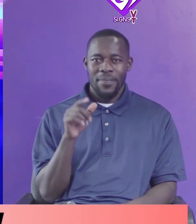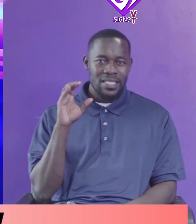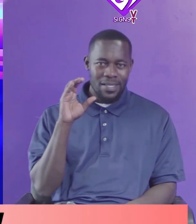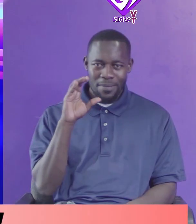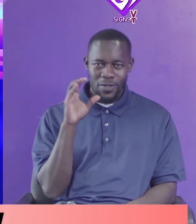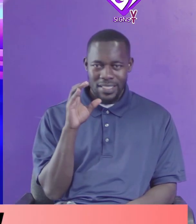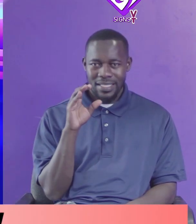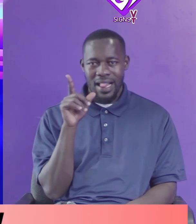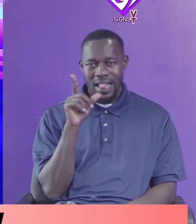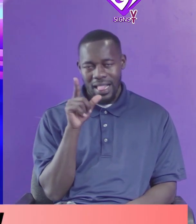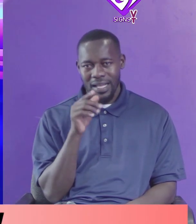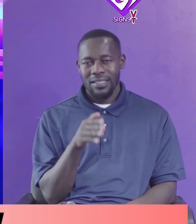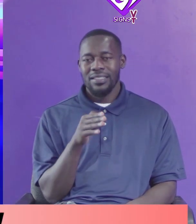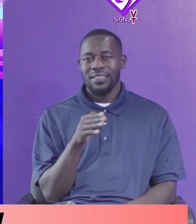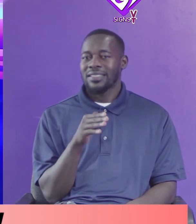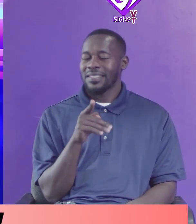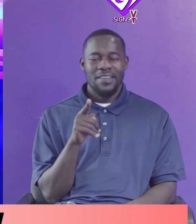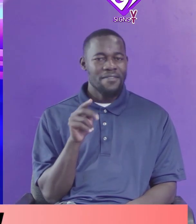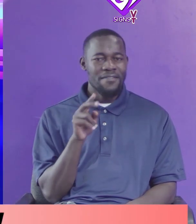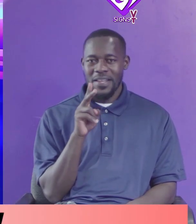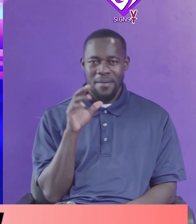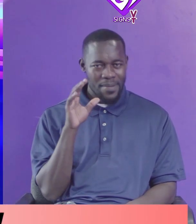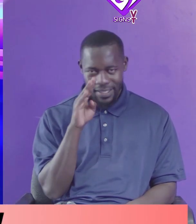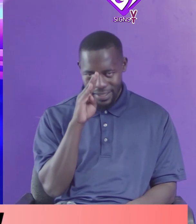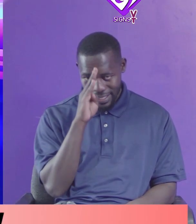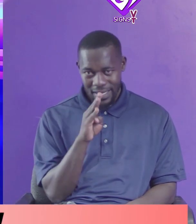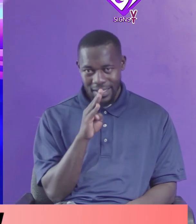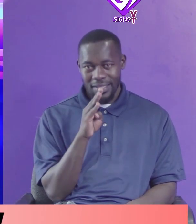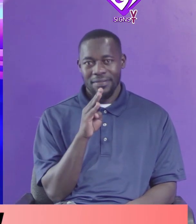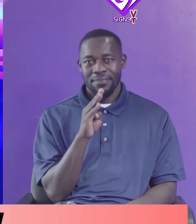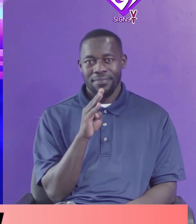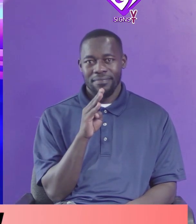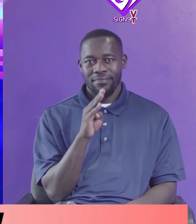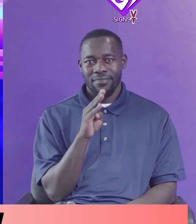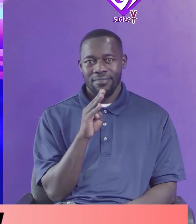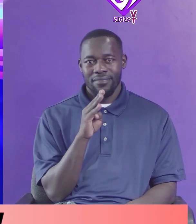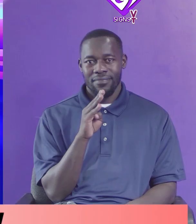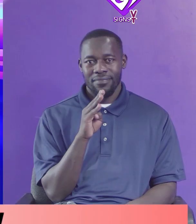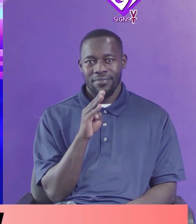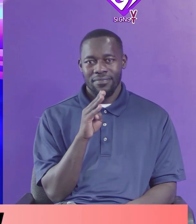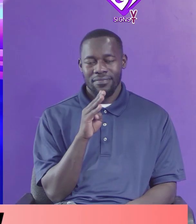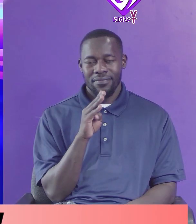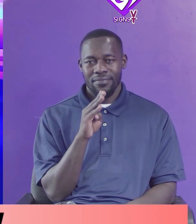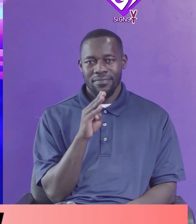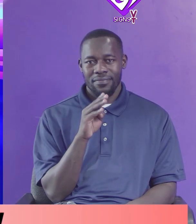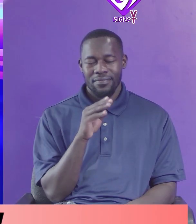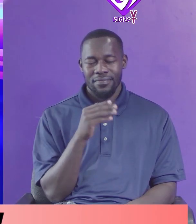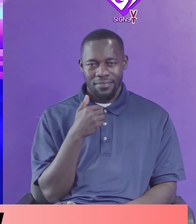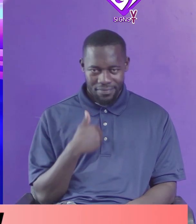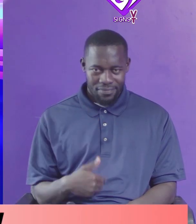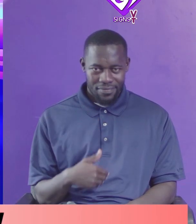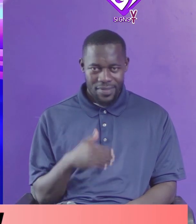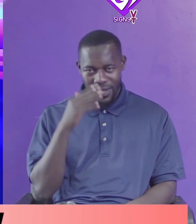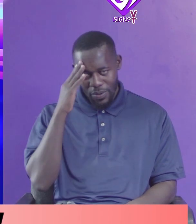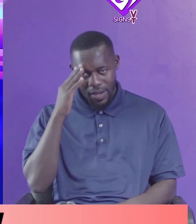games. Right. So Super Sunday as it is. So I just putting up straight up my prediction. I still think Arsenal will win